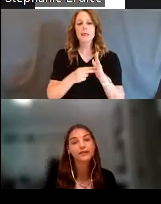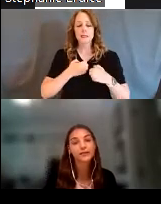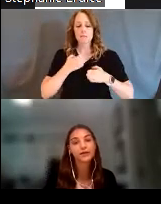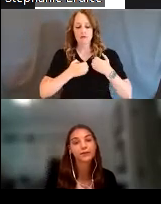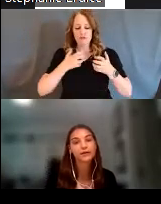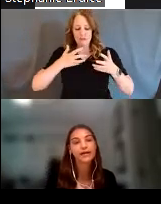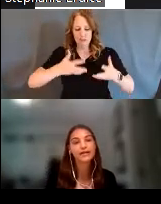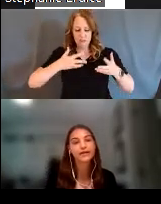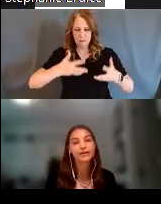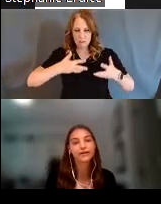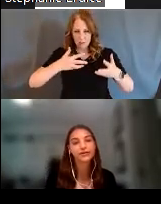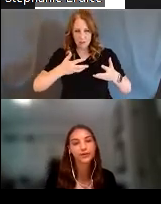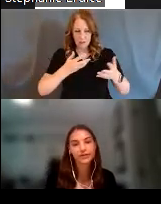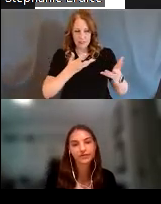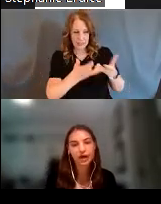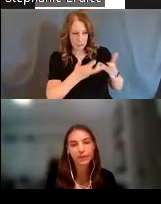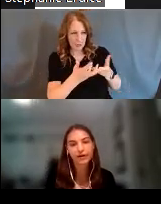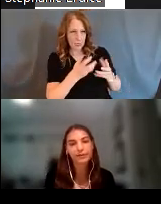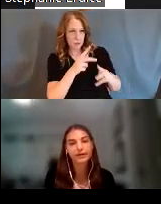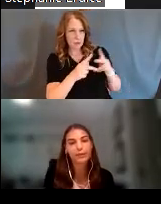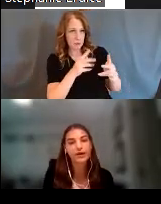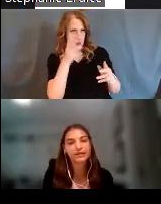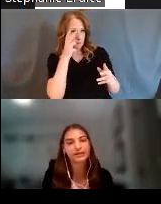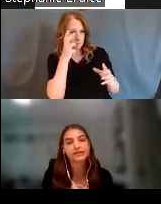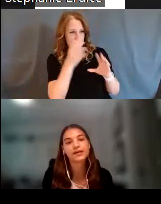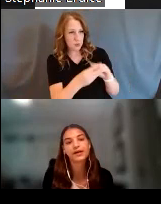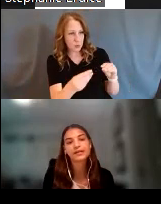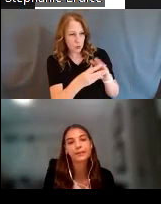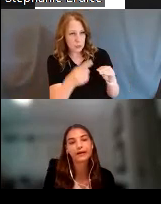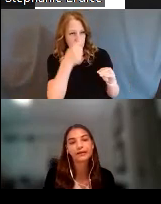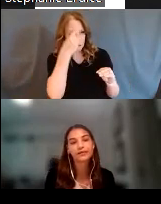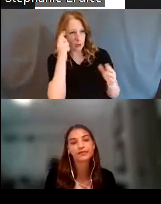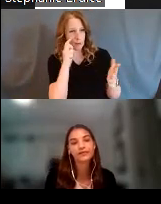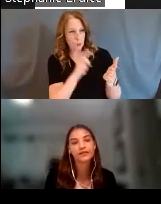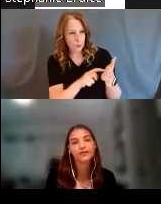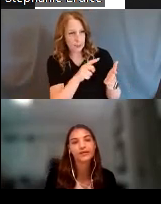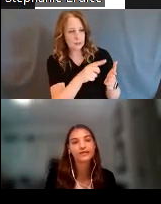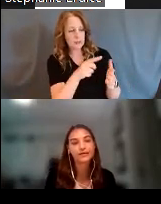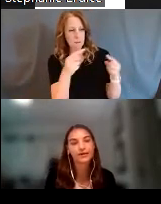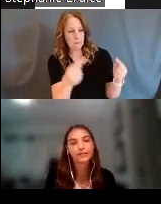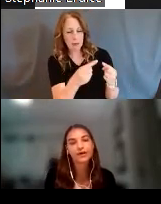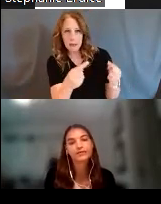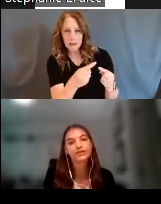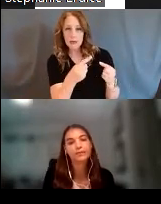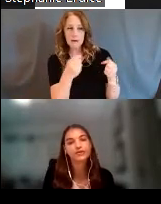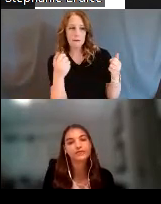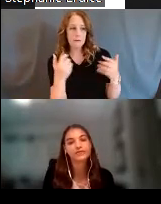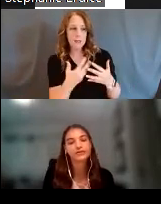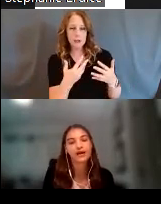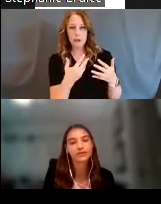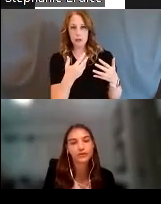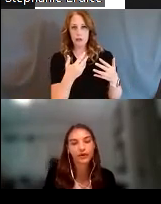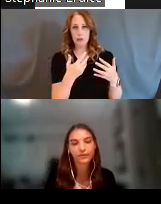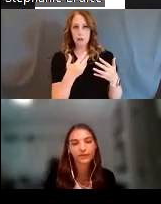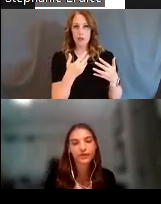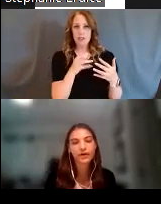from interacting with people as they are hearing stories of trauma and become witnesses to the pain, fear, and terror the trauma